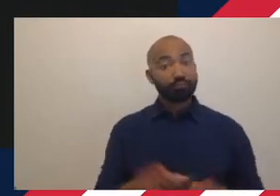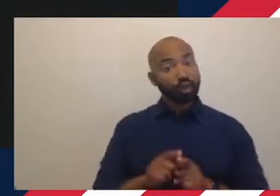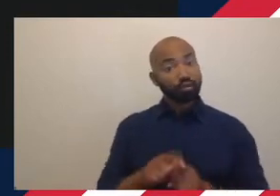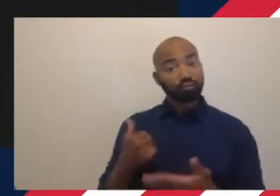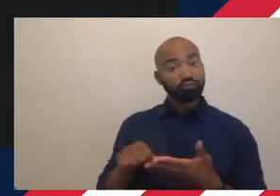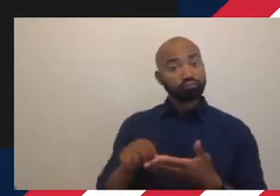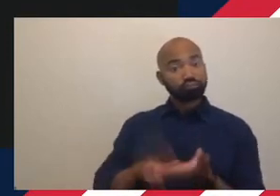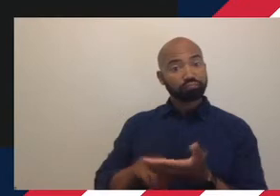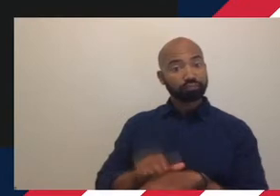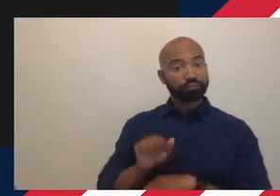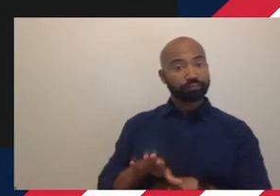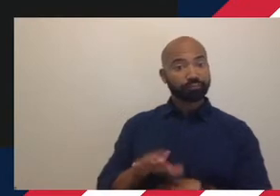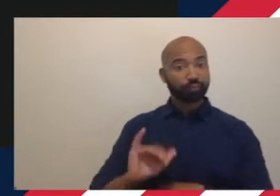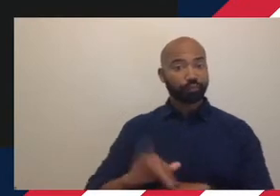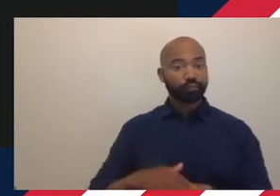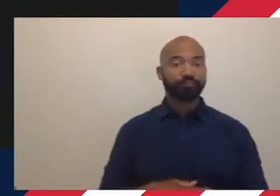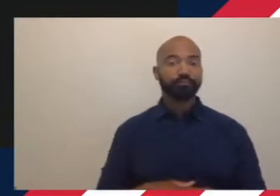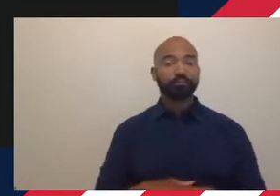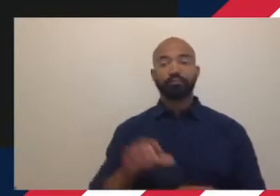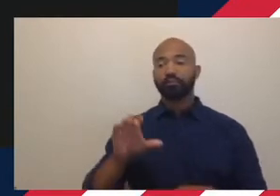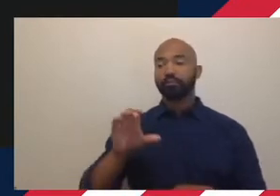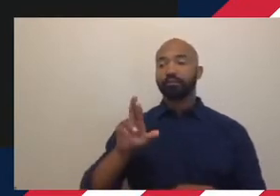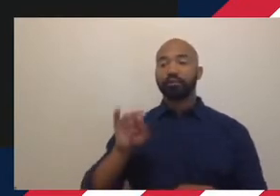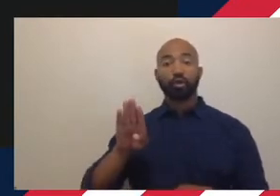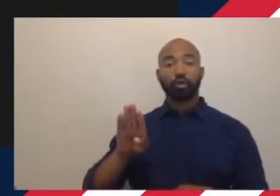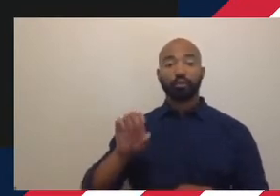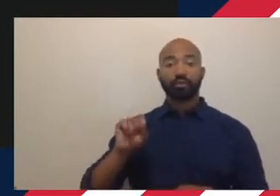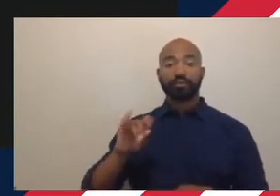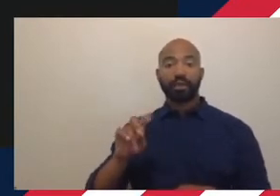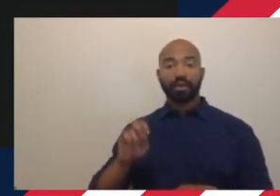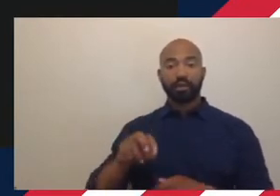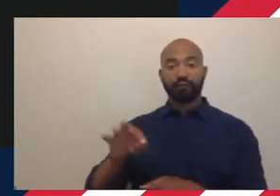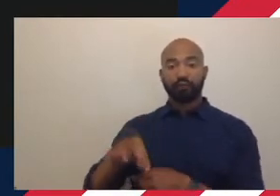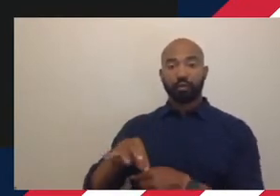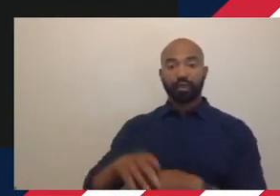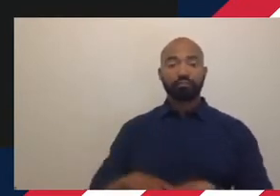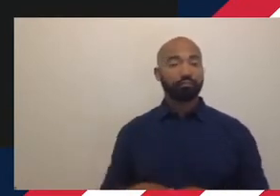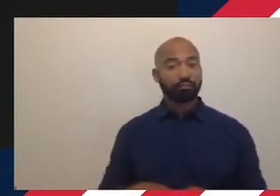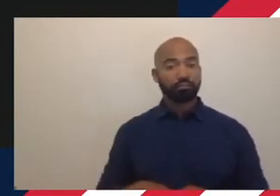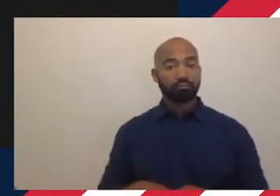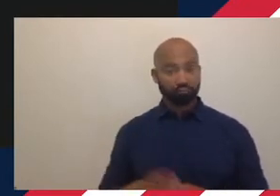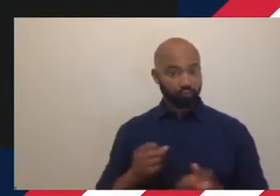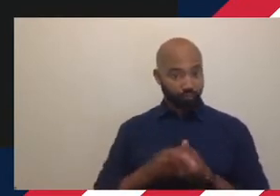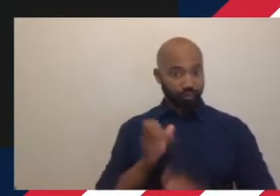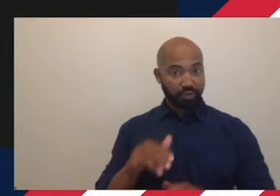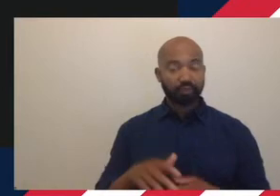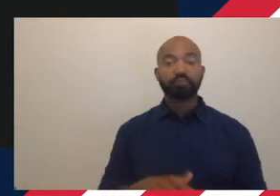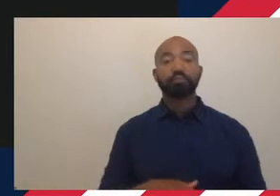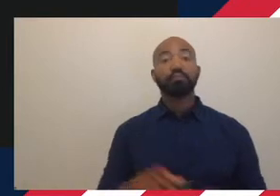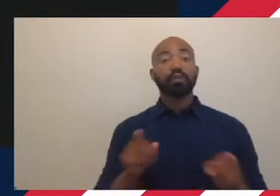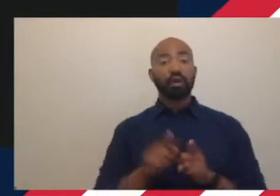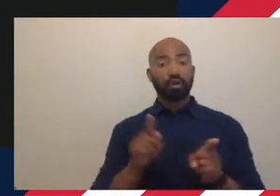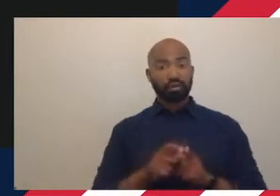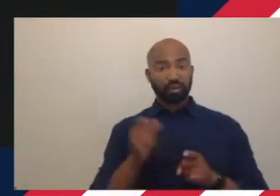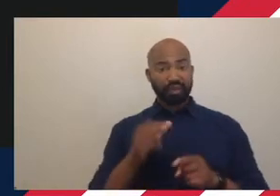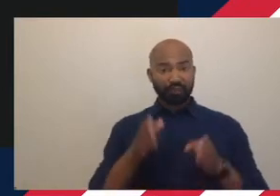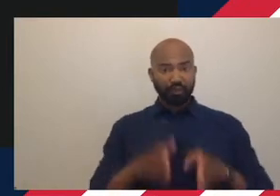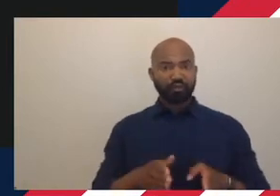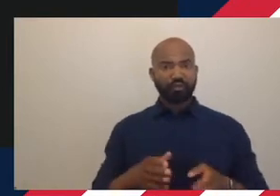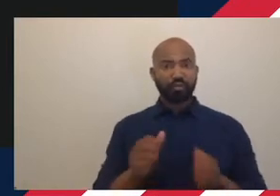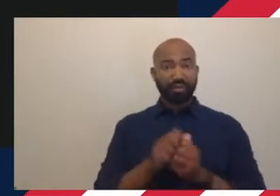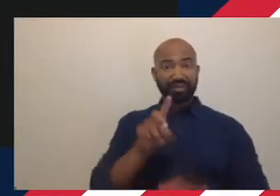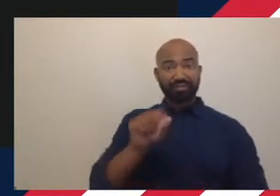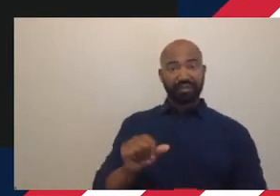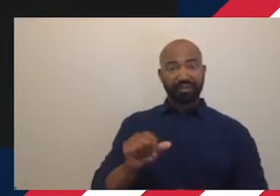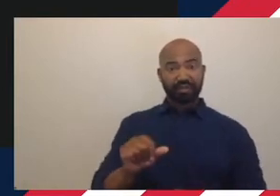voting, as well as the ability for people with disabilities to have someone with them if they choose to assist